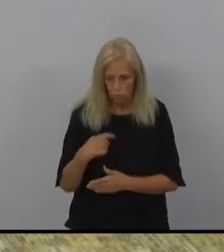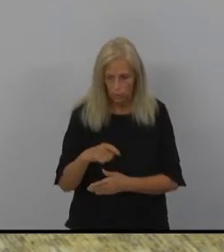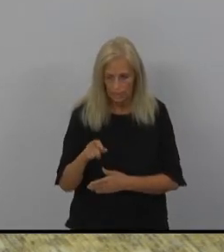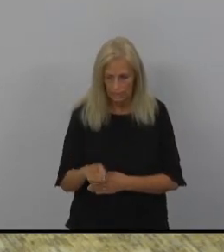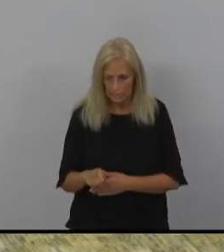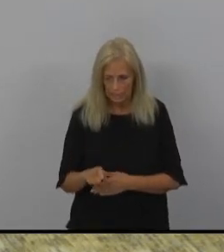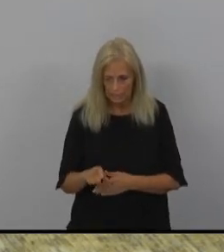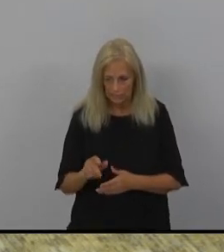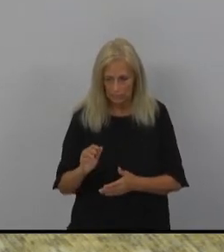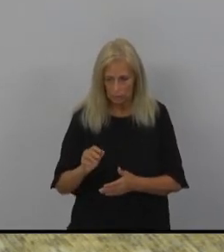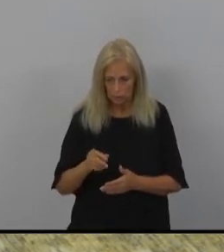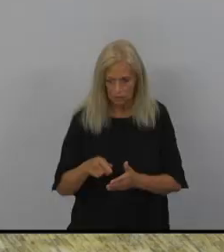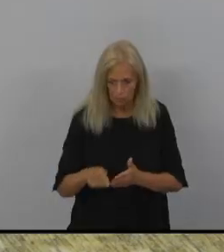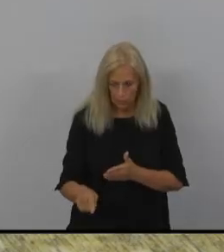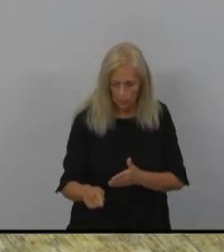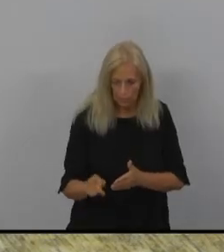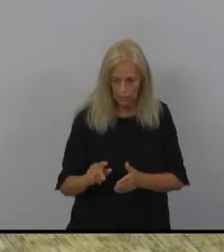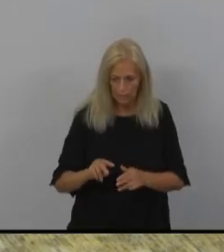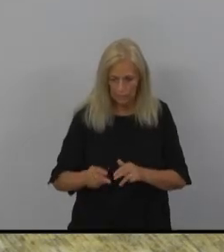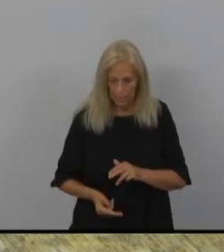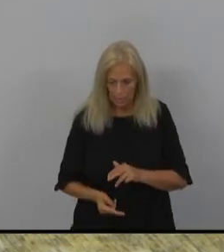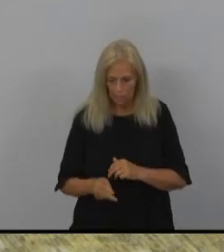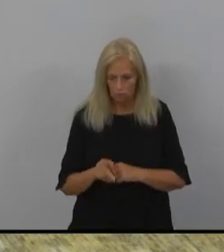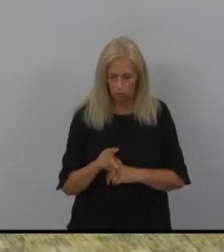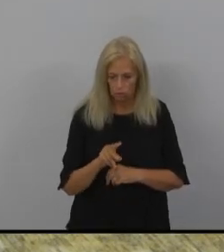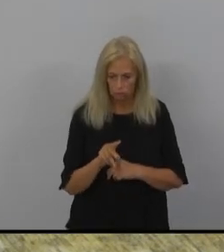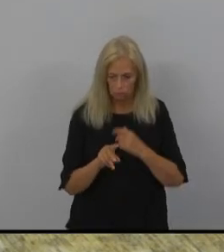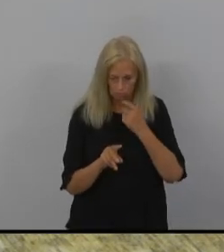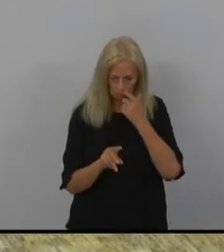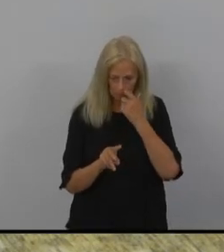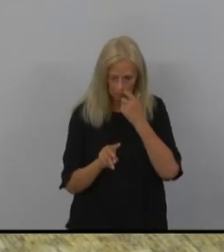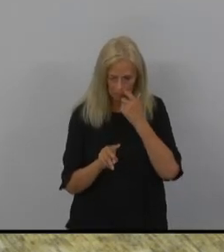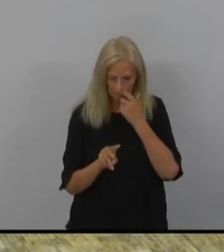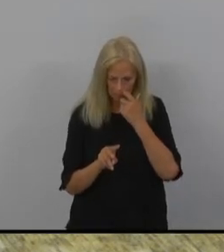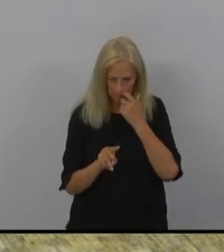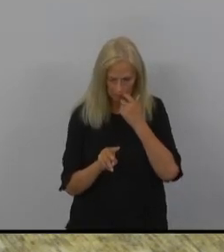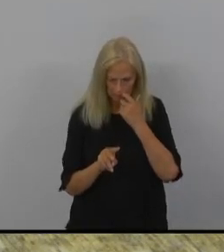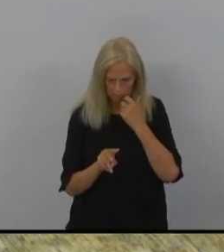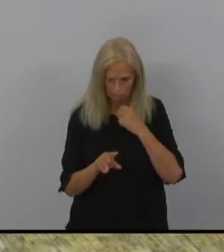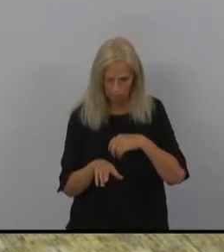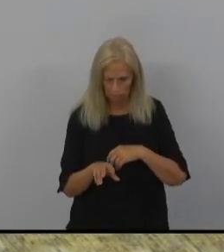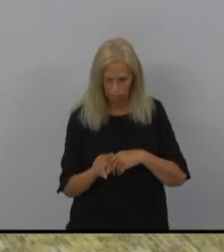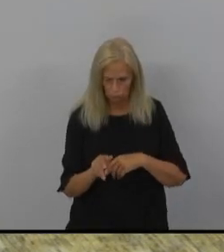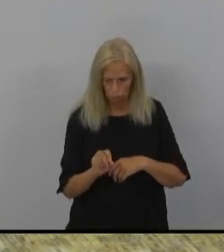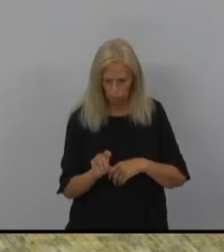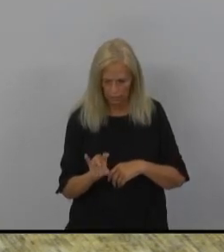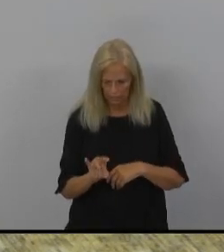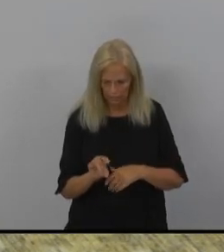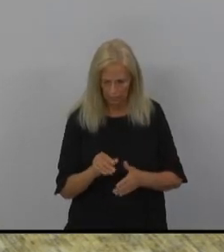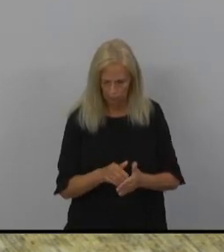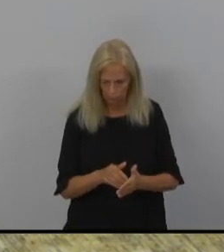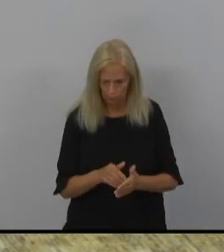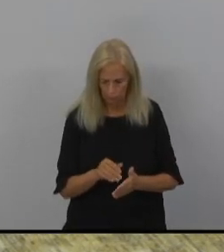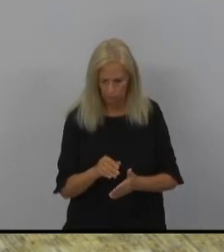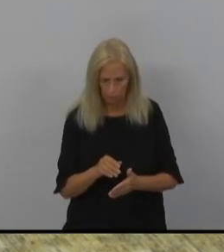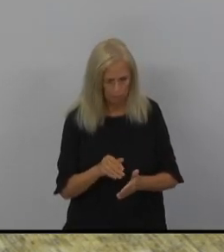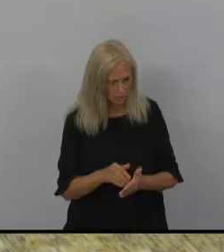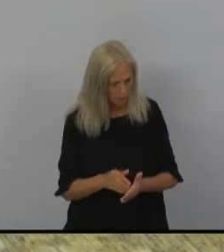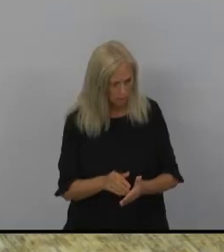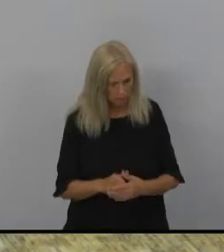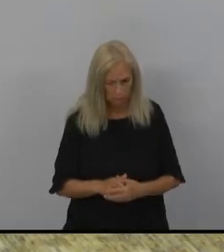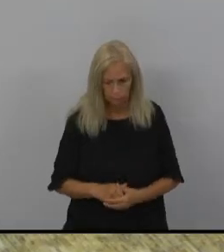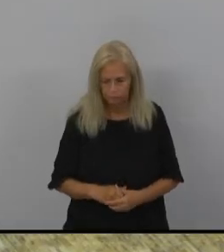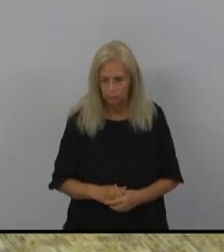down 2.8 million of this fund balance to be in compliance with TDA. You can only keep 3 months worth of